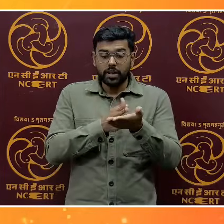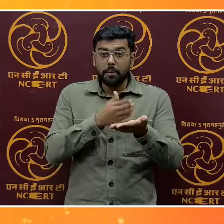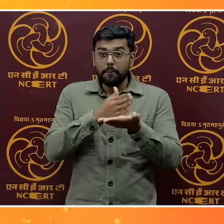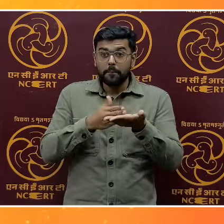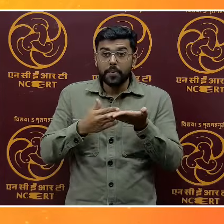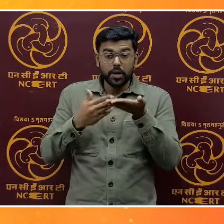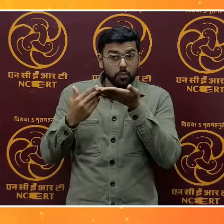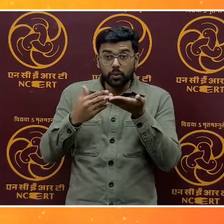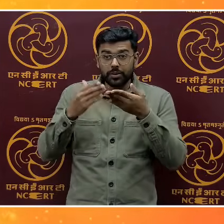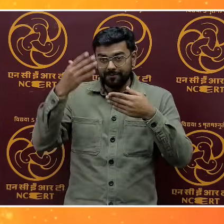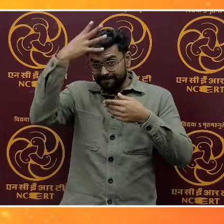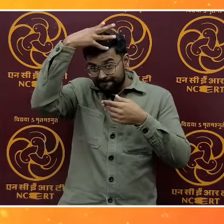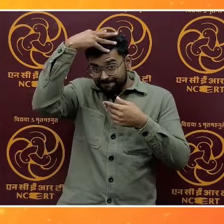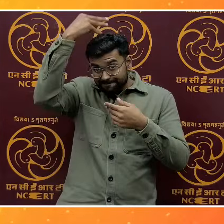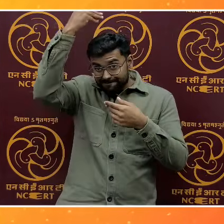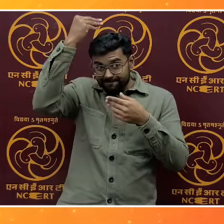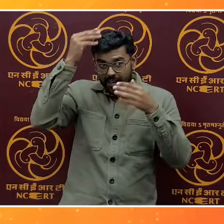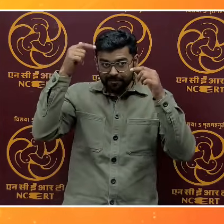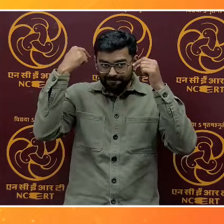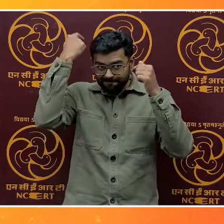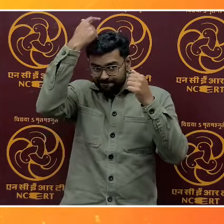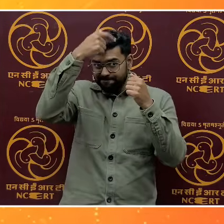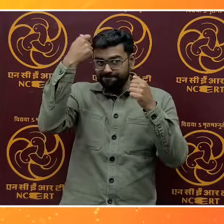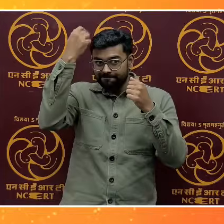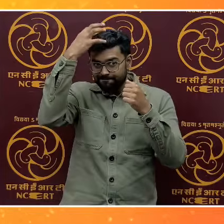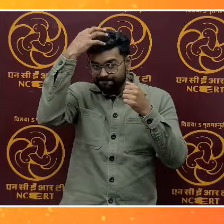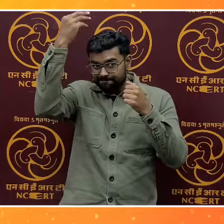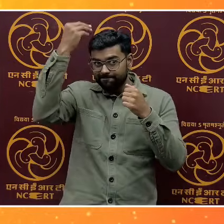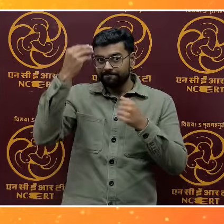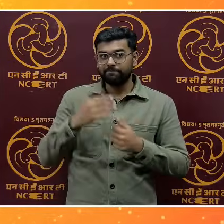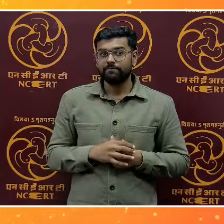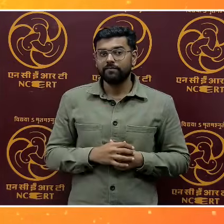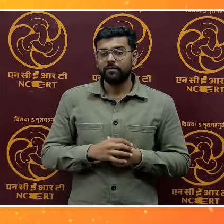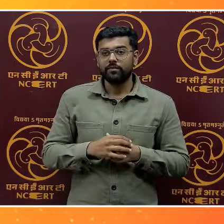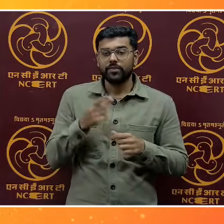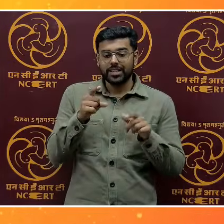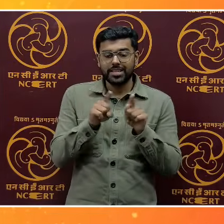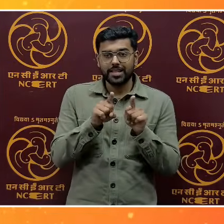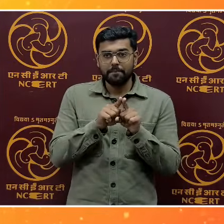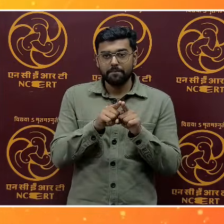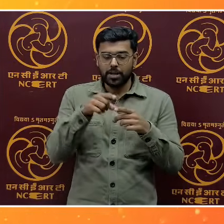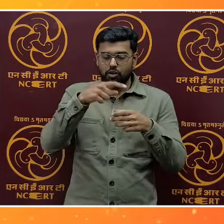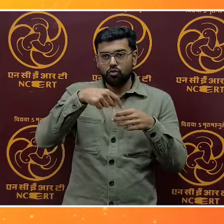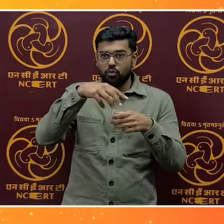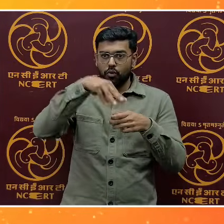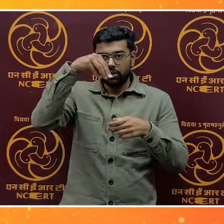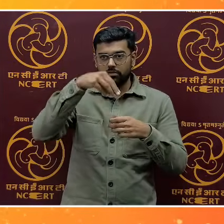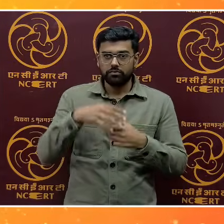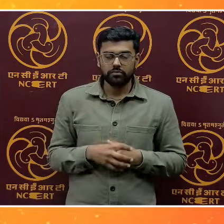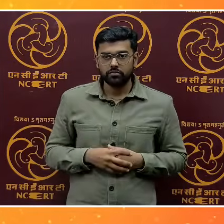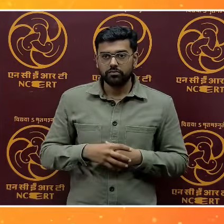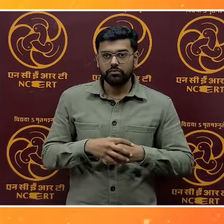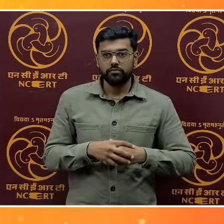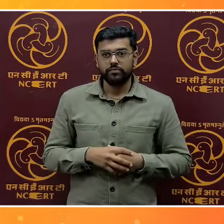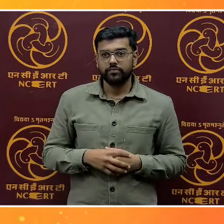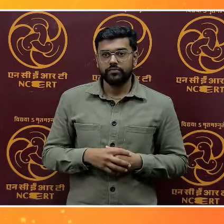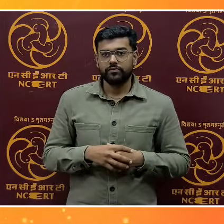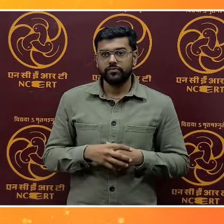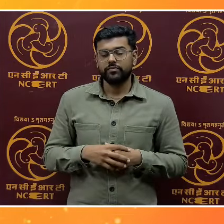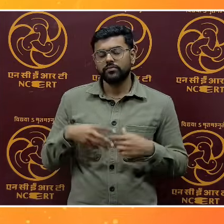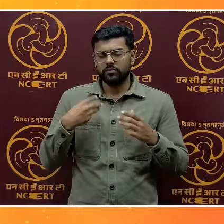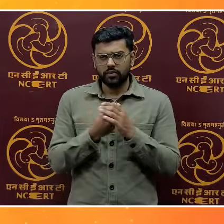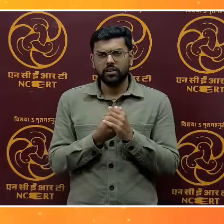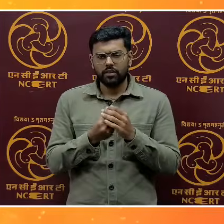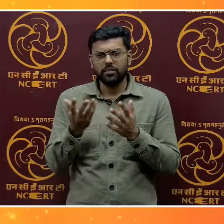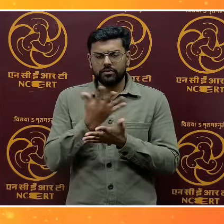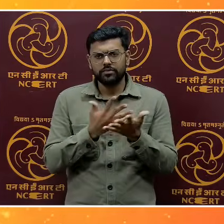Oh, On birthday cap, birthdays, yes. children wear a cap on their head that is also conical in shape. Right? So, we will come